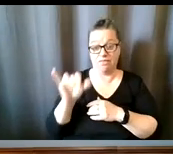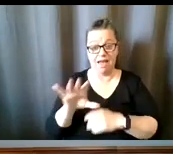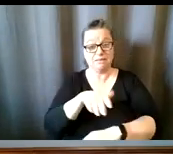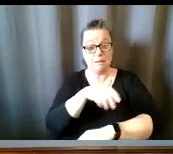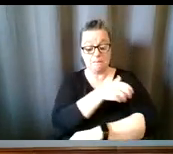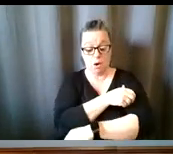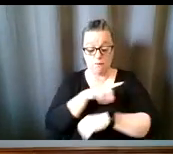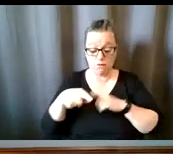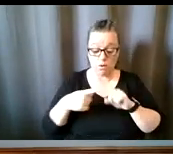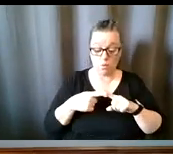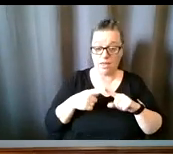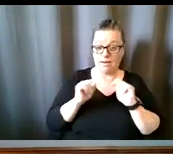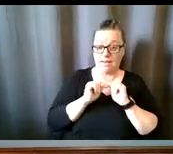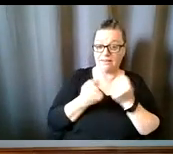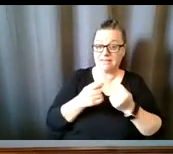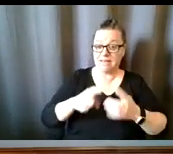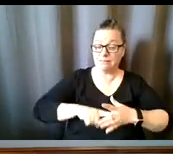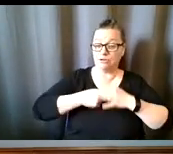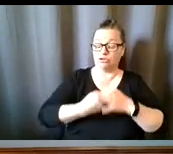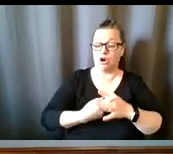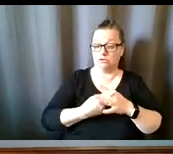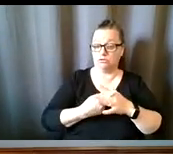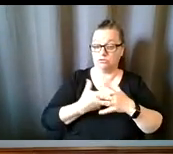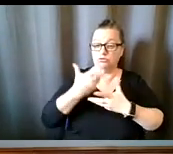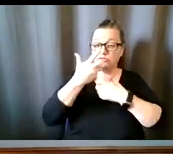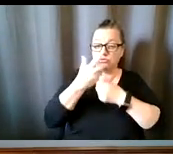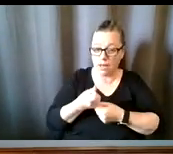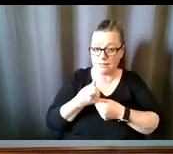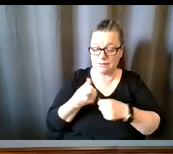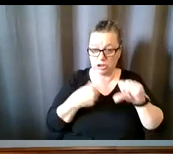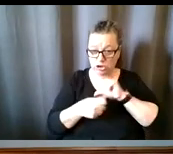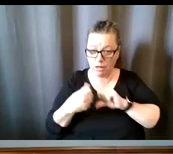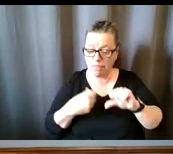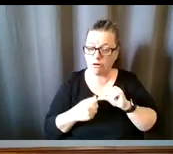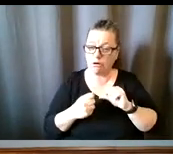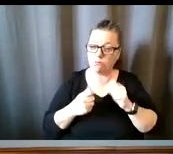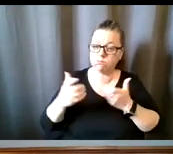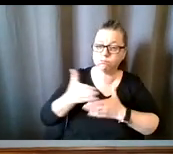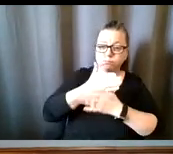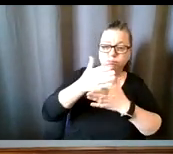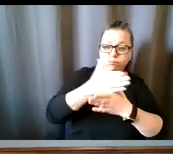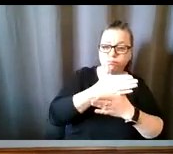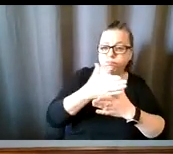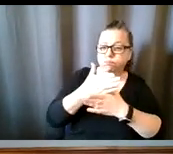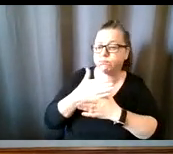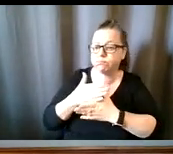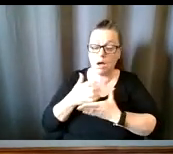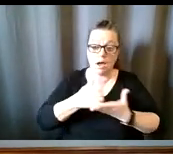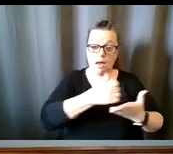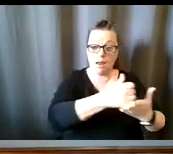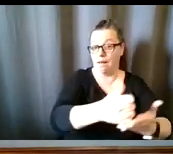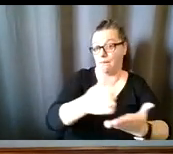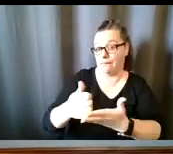when the team starts trusting each other to go ahead and share what they're working on and let them know that they can help.